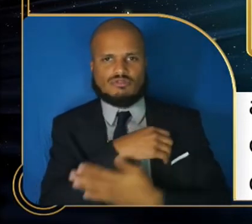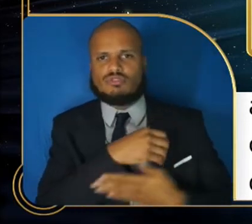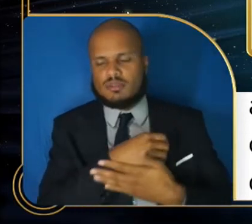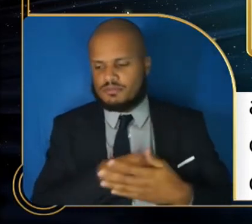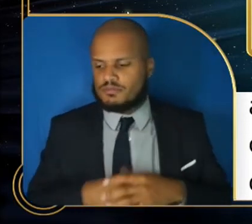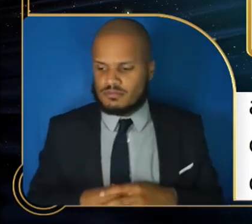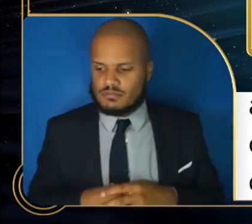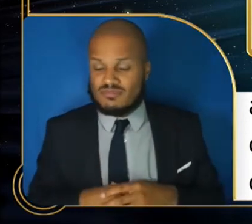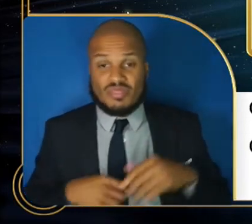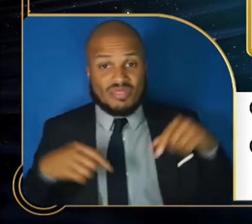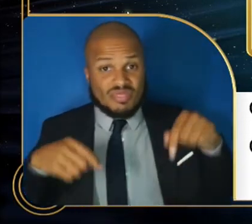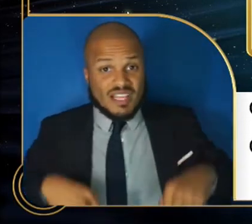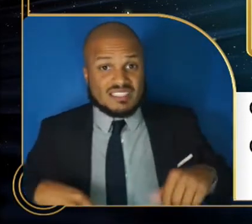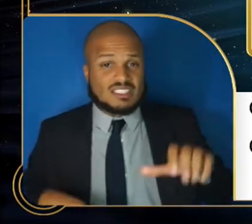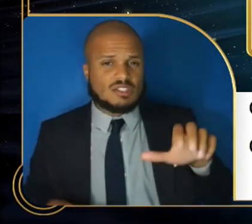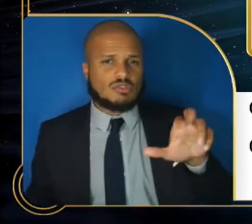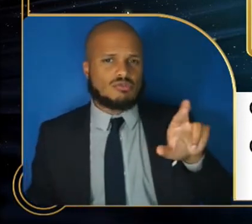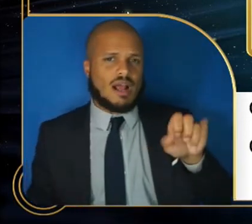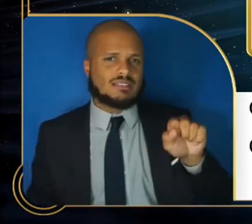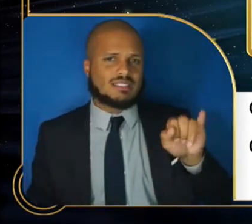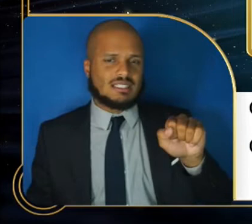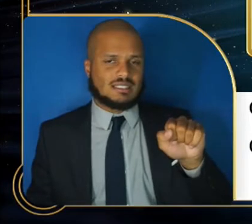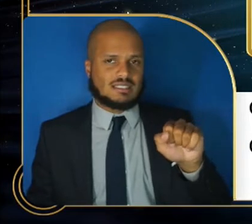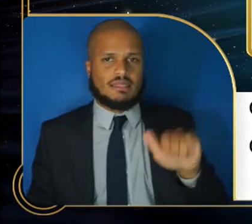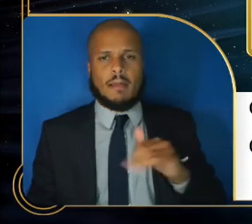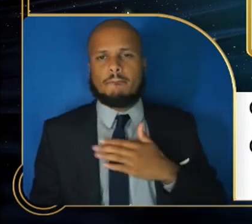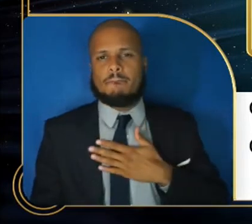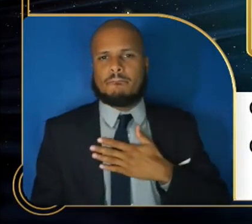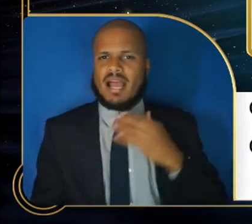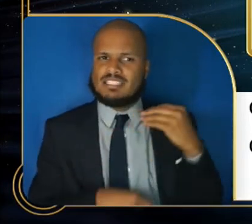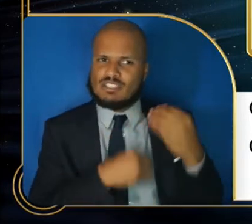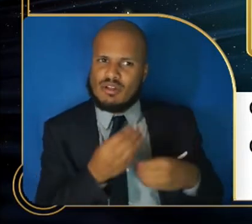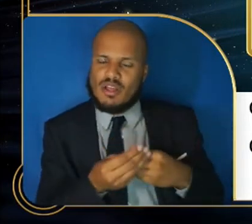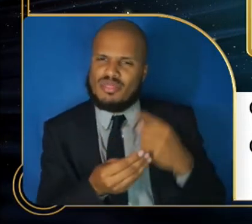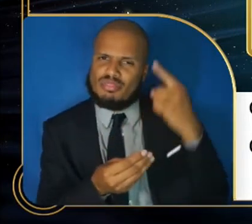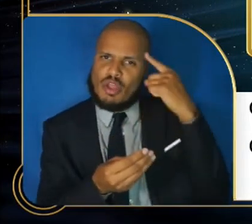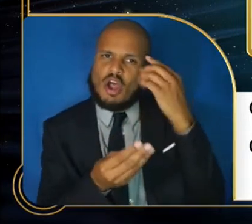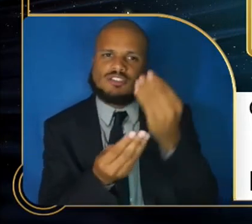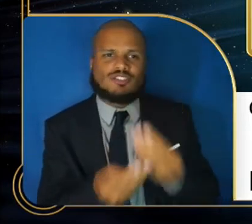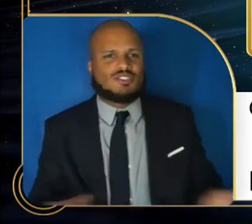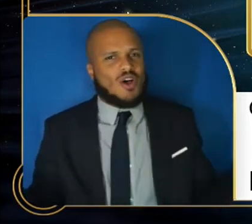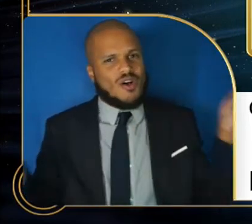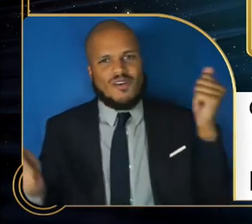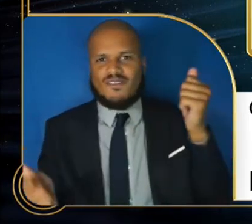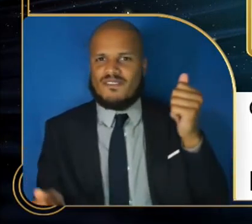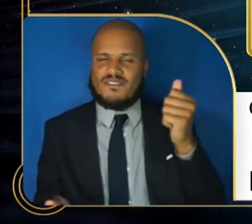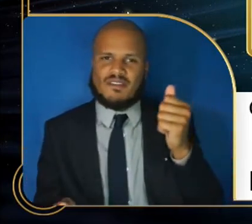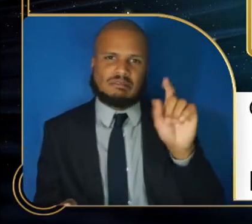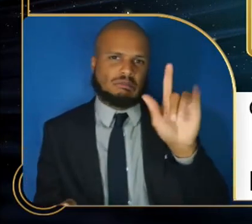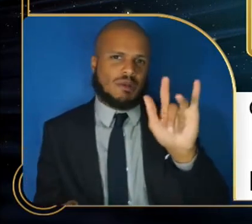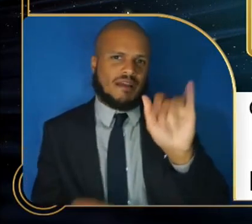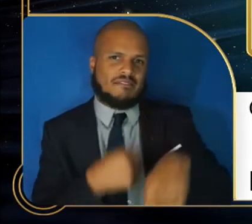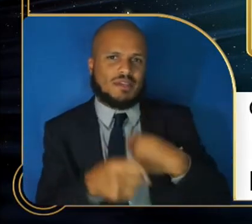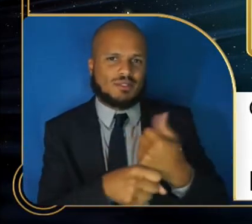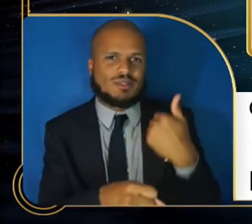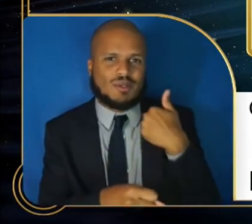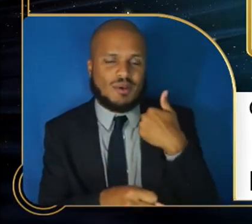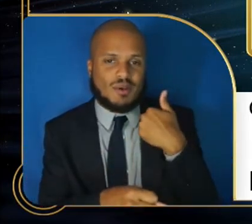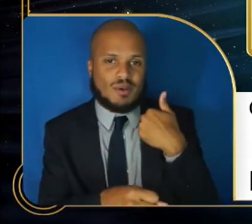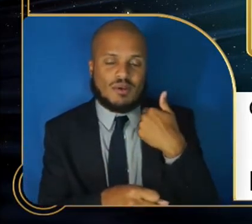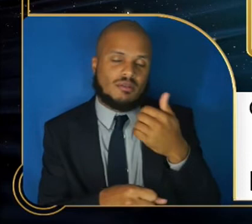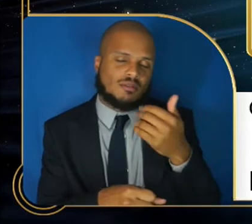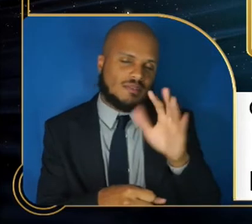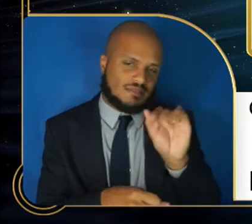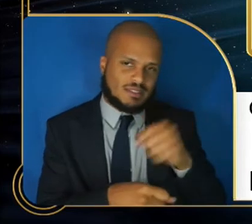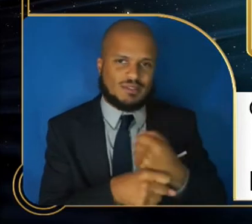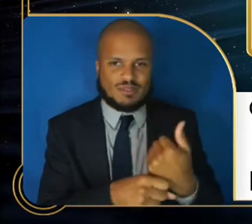a crisis that my generation thought we had resolved half a century ago and successfully defended in the decades